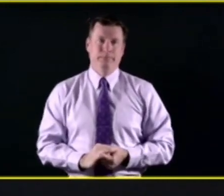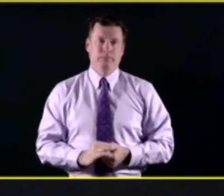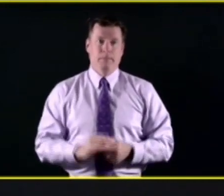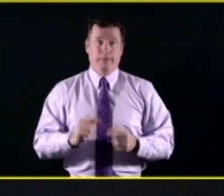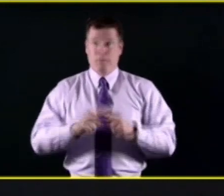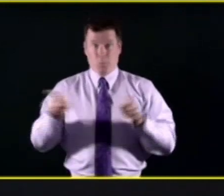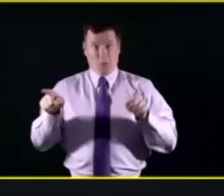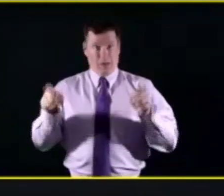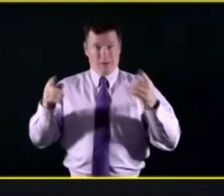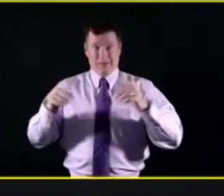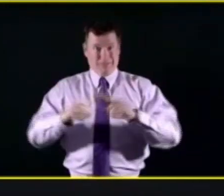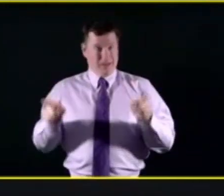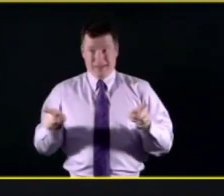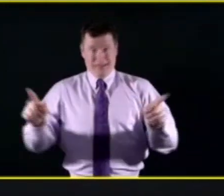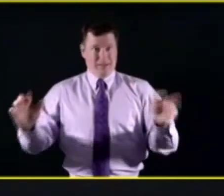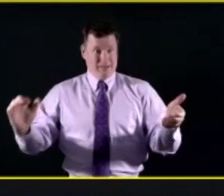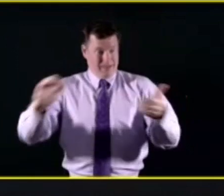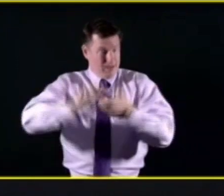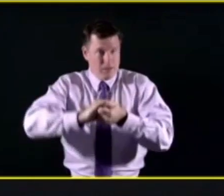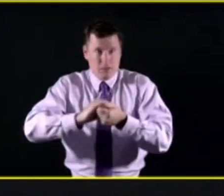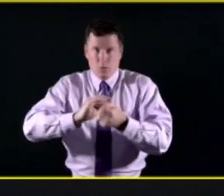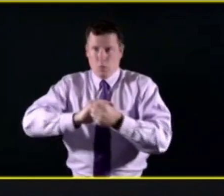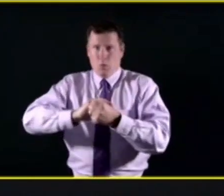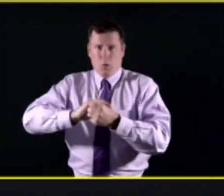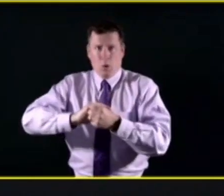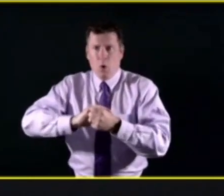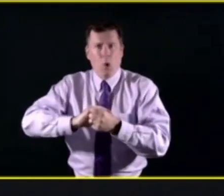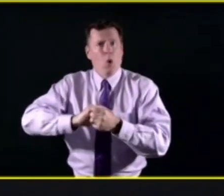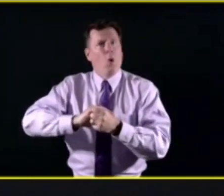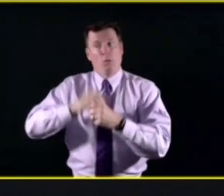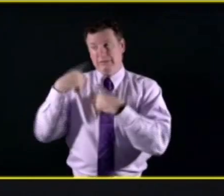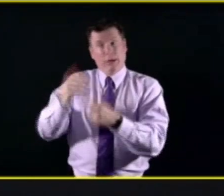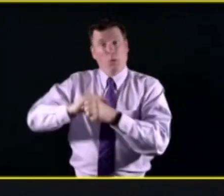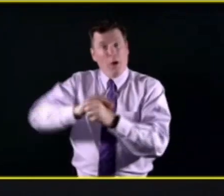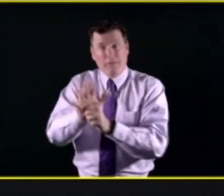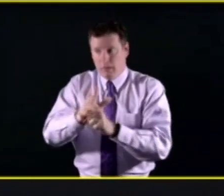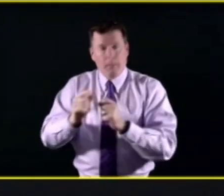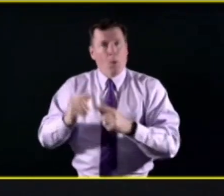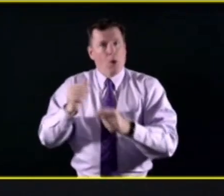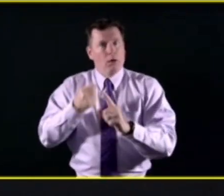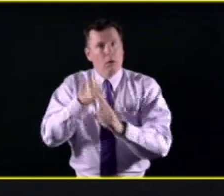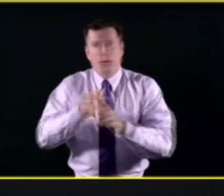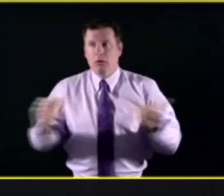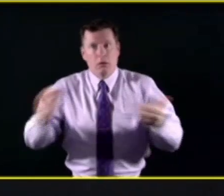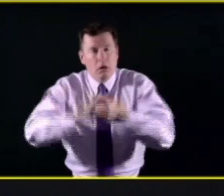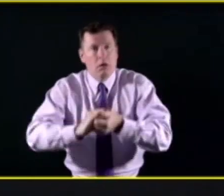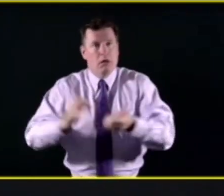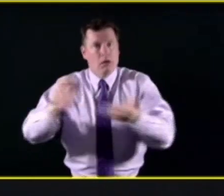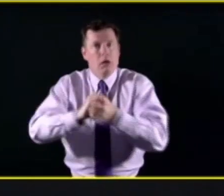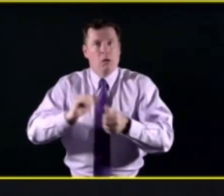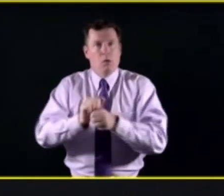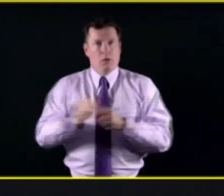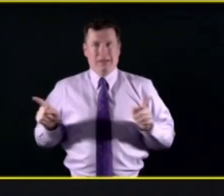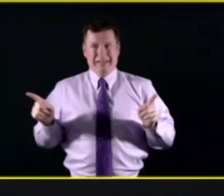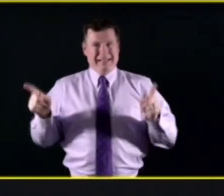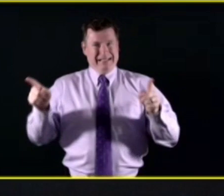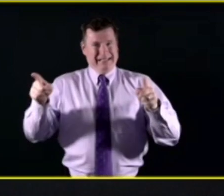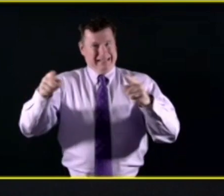unprecedented, and it has played a critical role in helping to flatten the curve here in Monroe County. From sharing data with the health